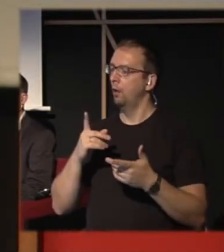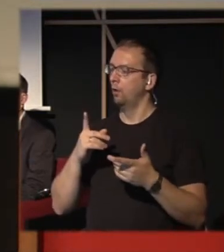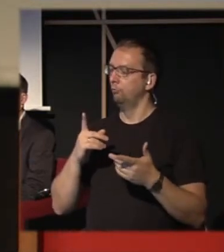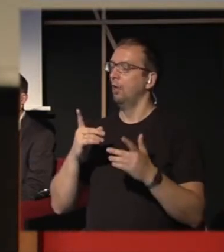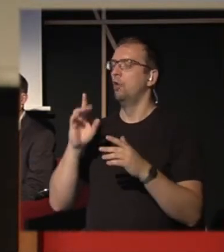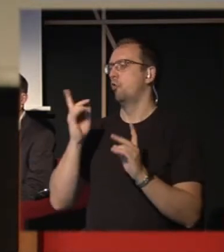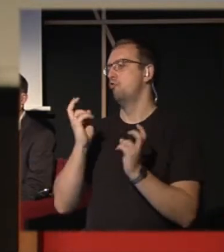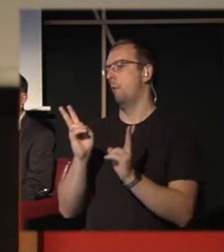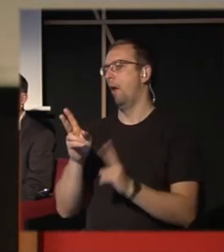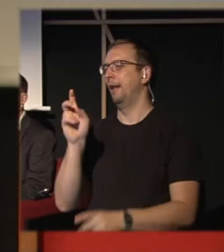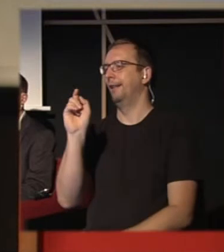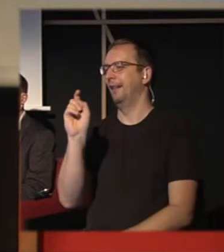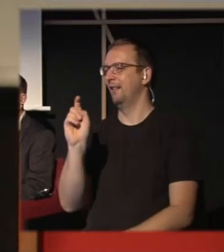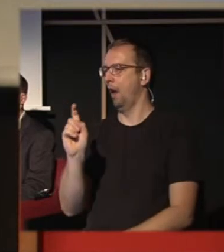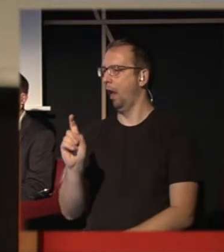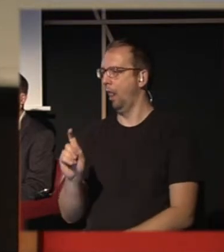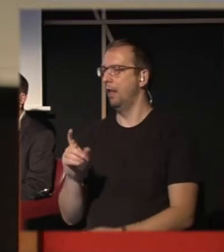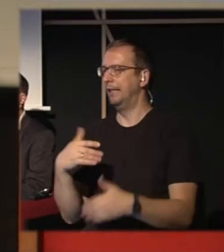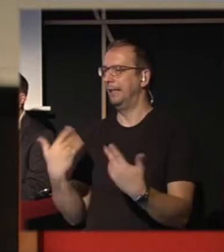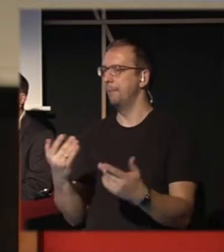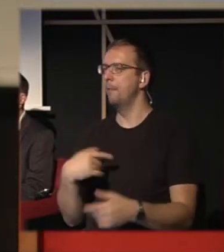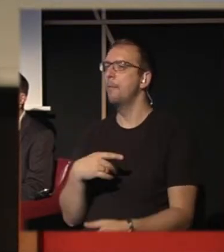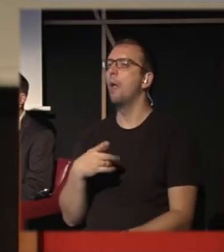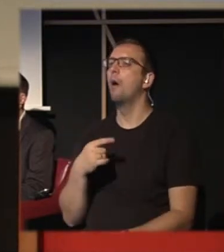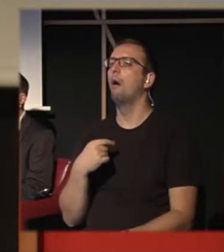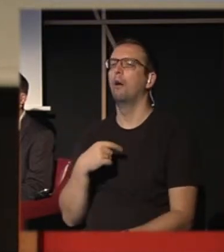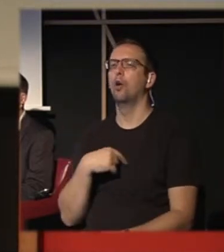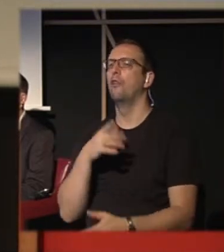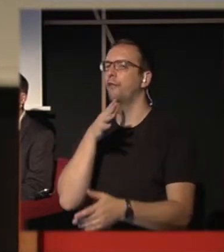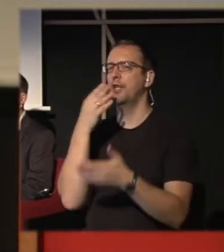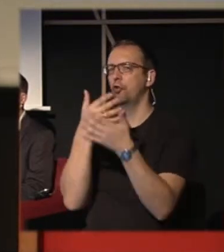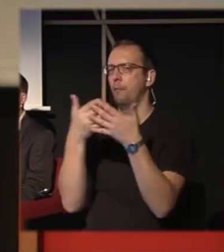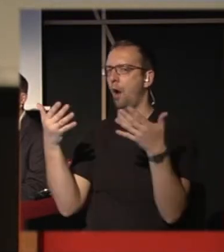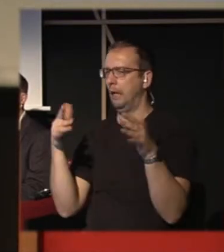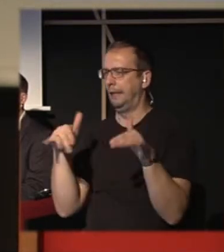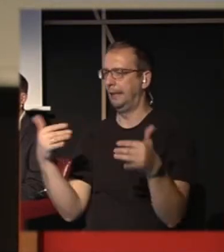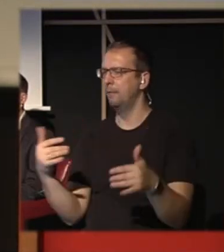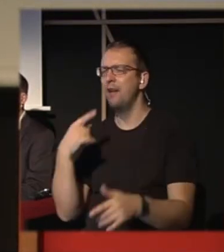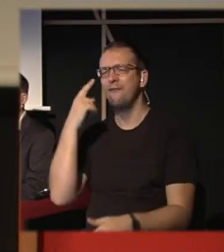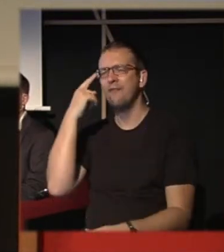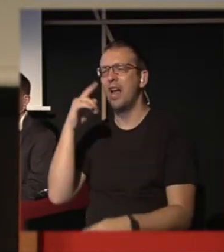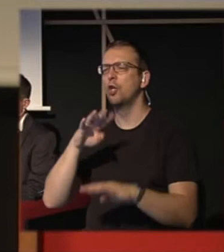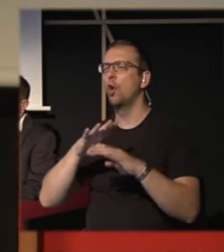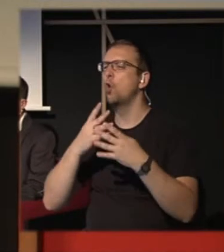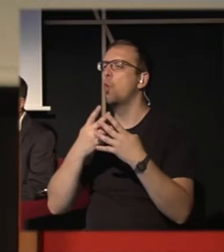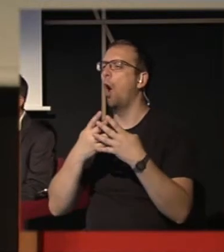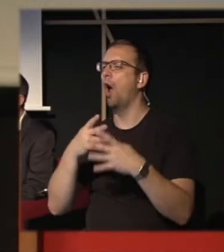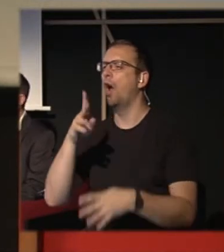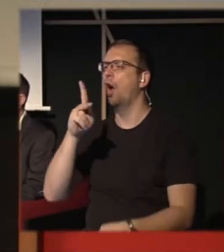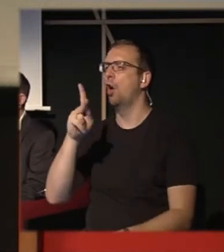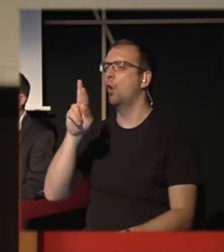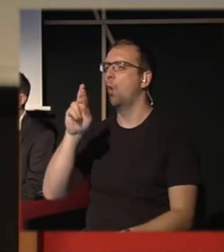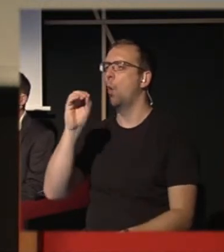know also the Hungarian Football Federation, Croatian Football Federations have translated themselves, and you can find them on the DAO portal as